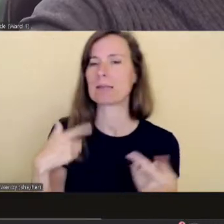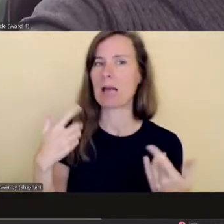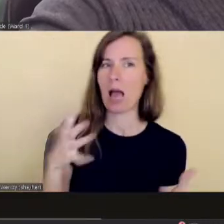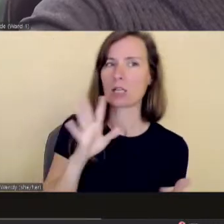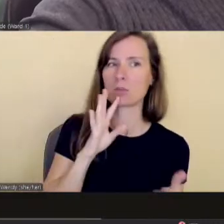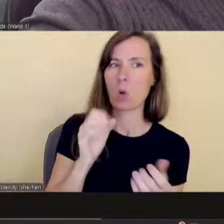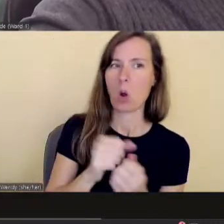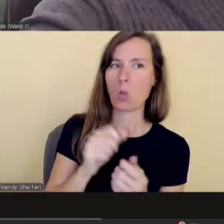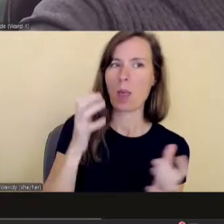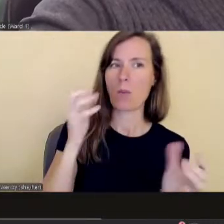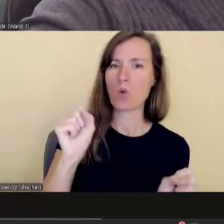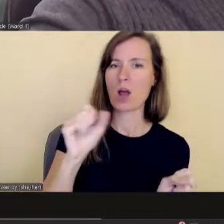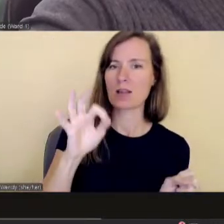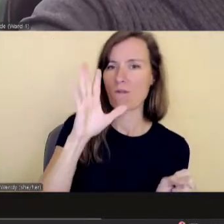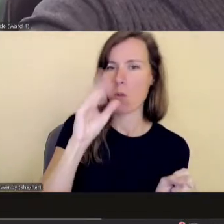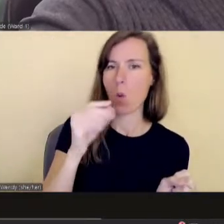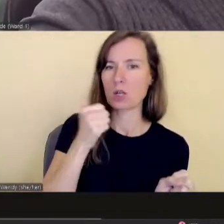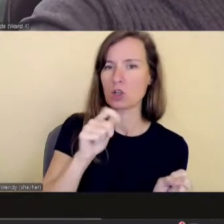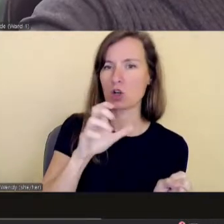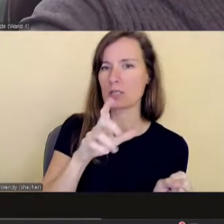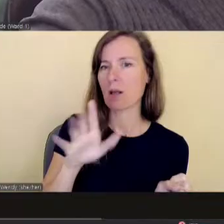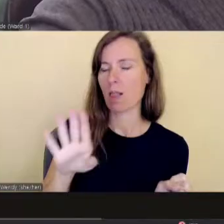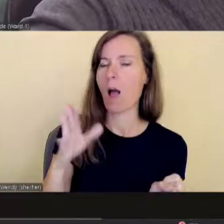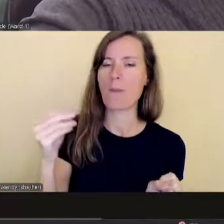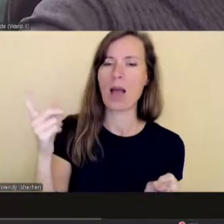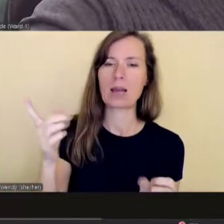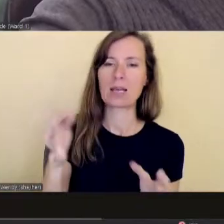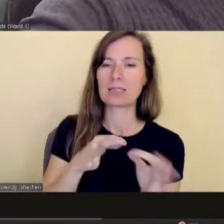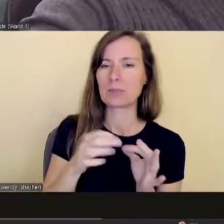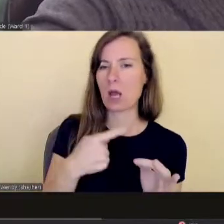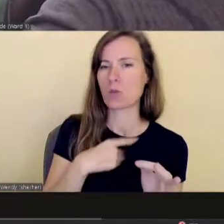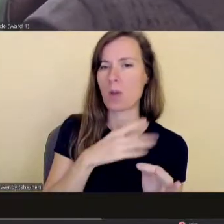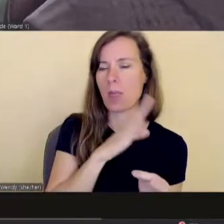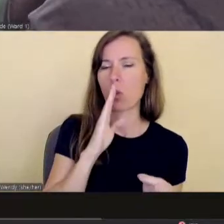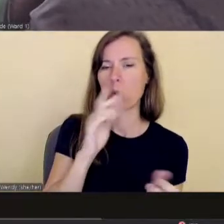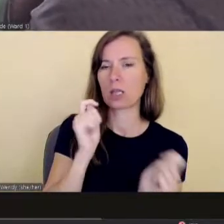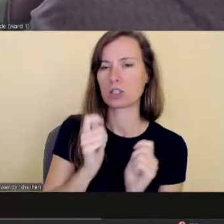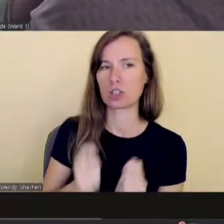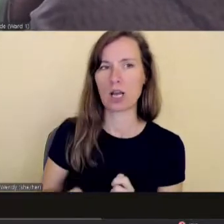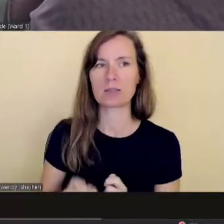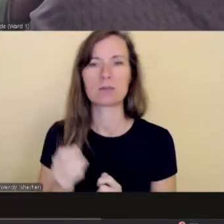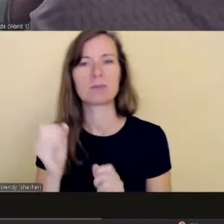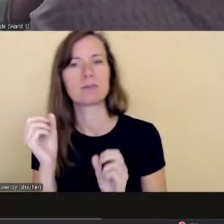he indicated to me that they will adjust. Okay, great. Okay.